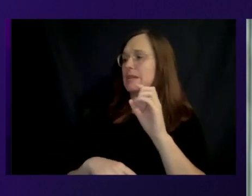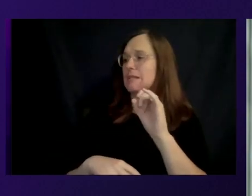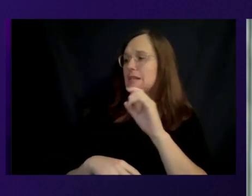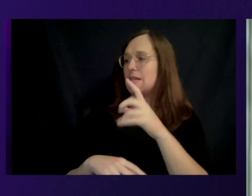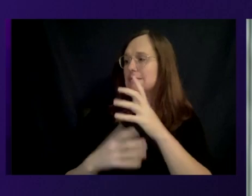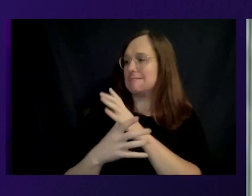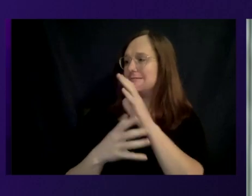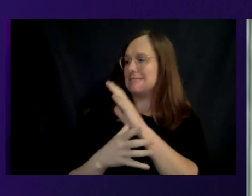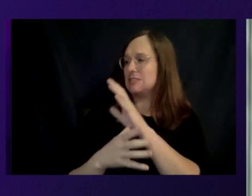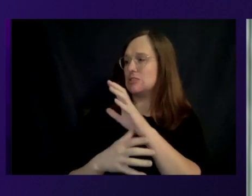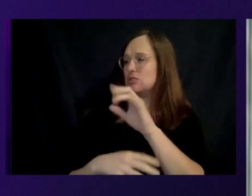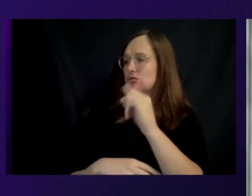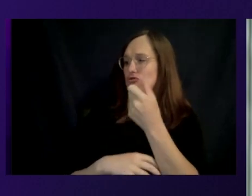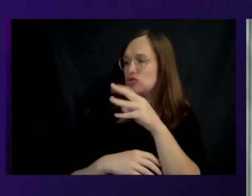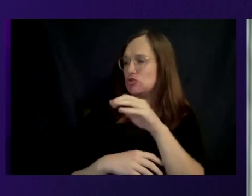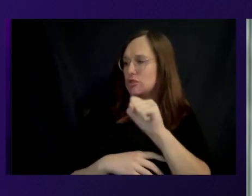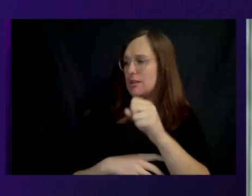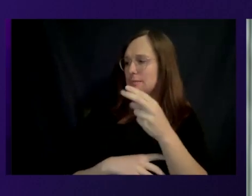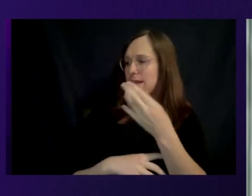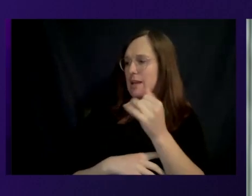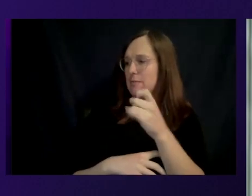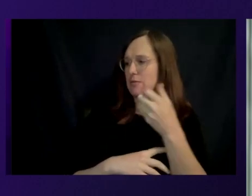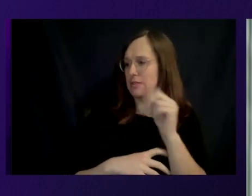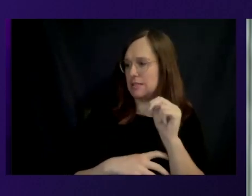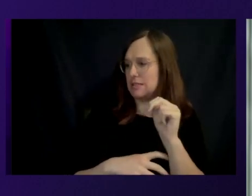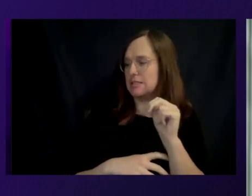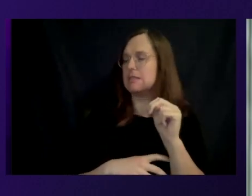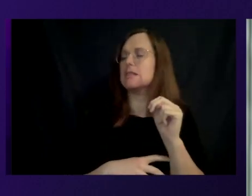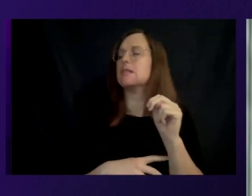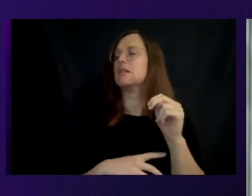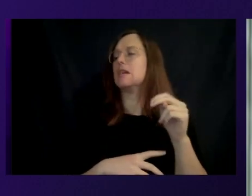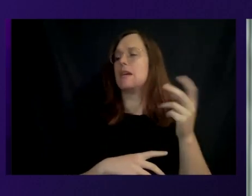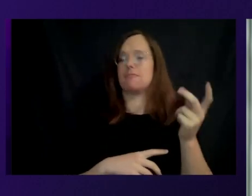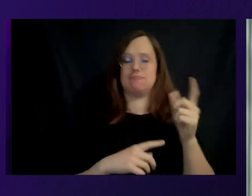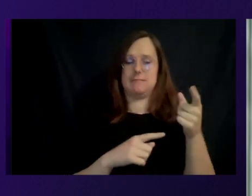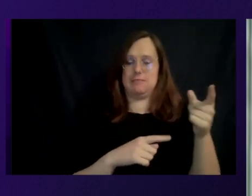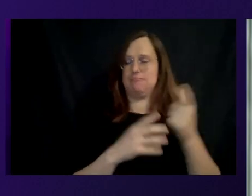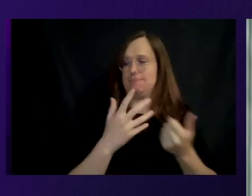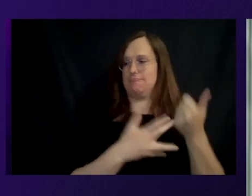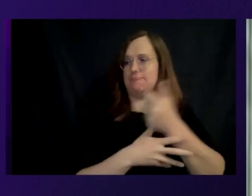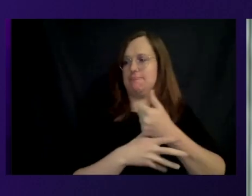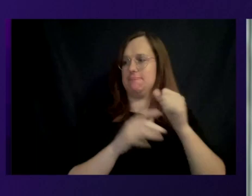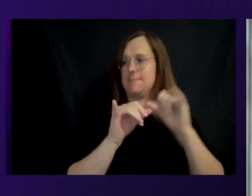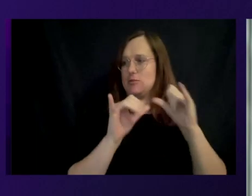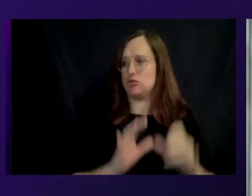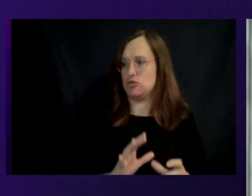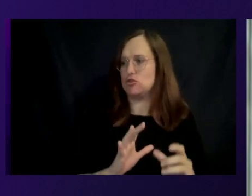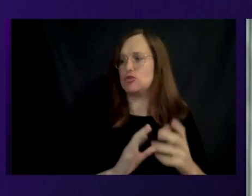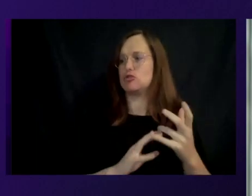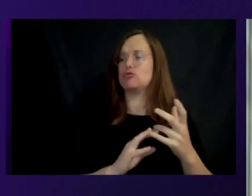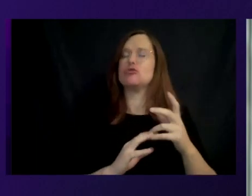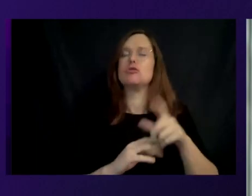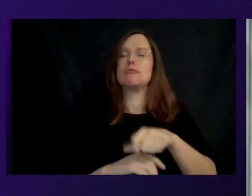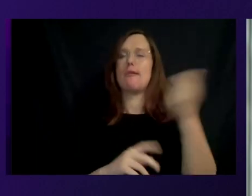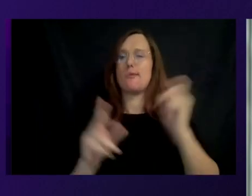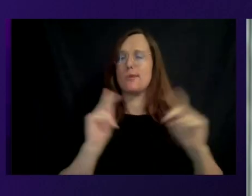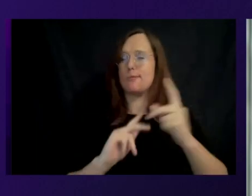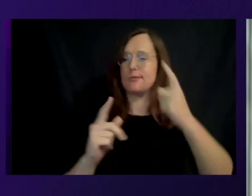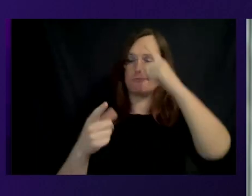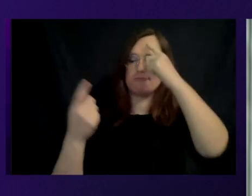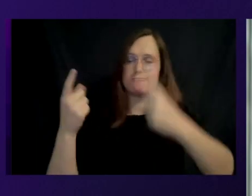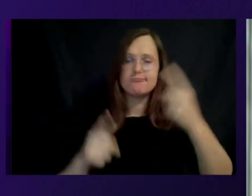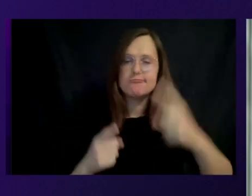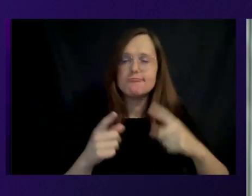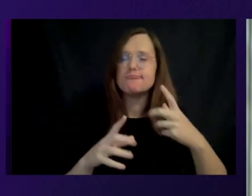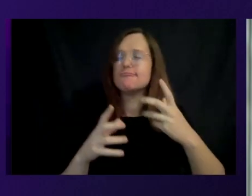James Hamilton, Senior Vice President and Amazon Distinguished Engineer, were thinking about adding a hardware device to servers at AWS to enhance